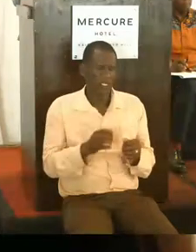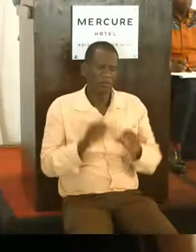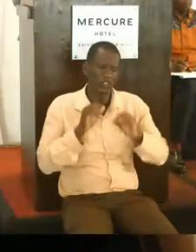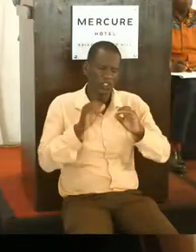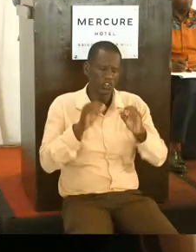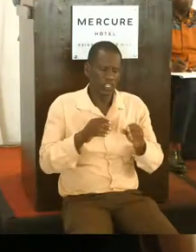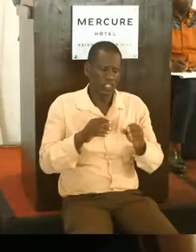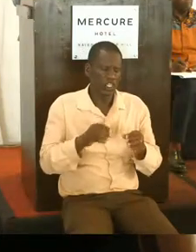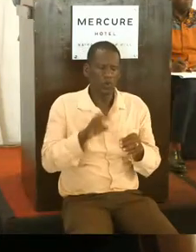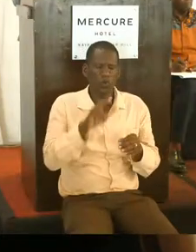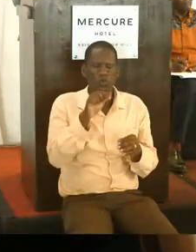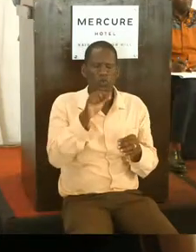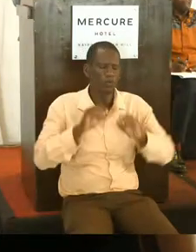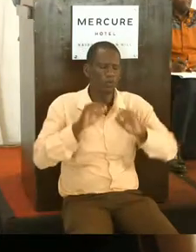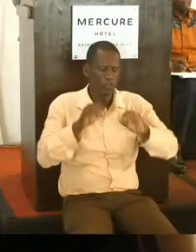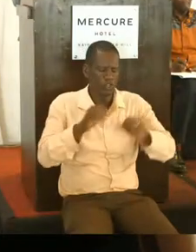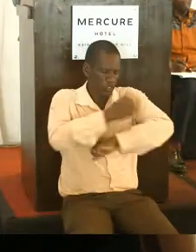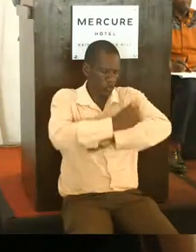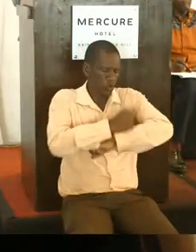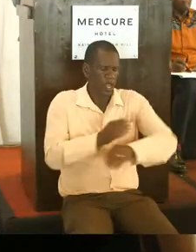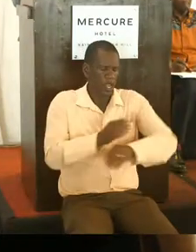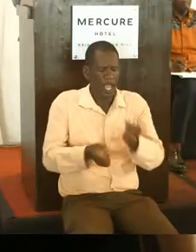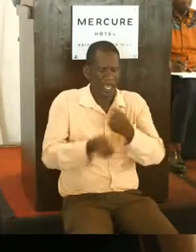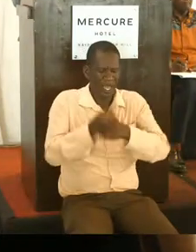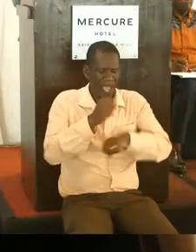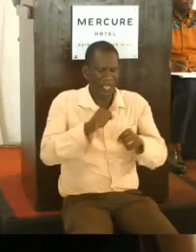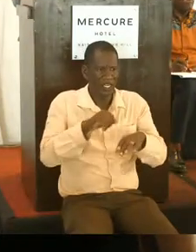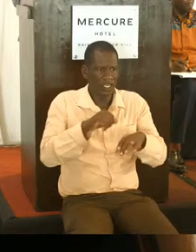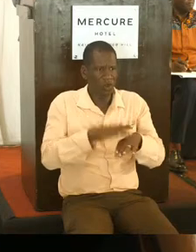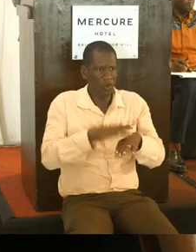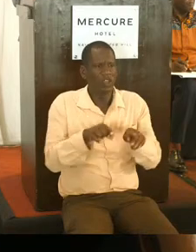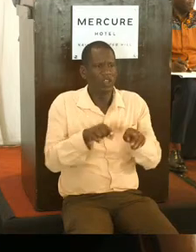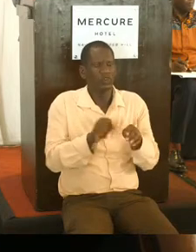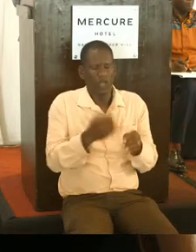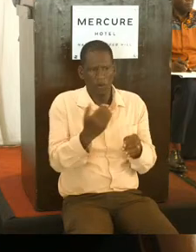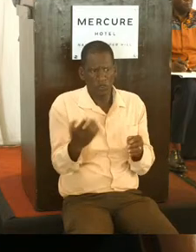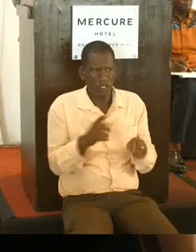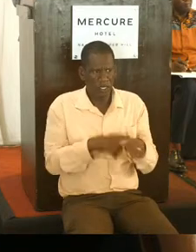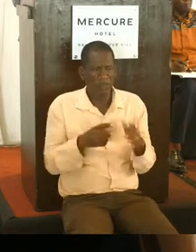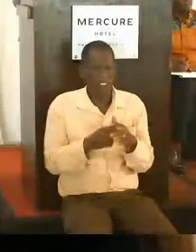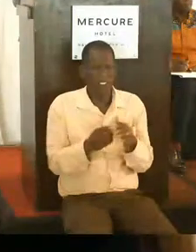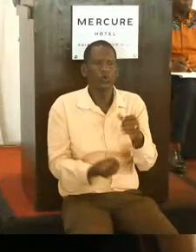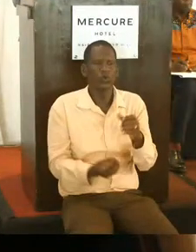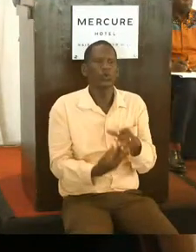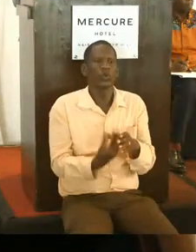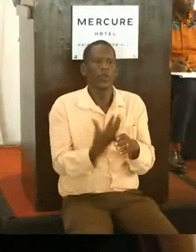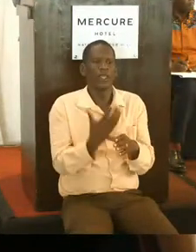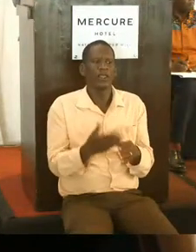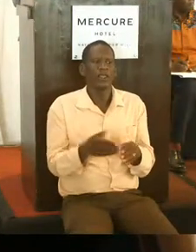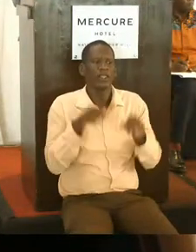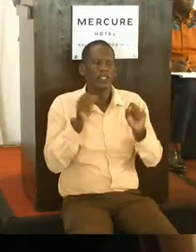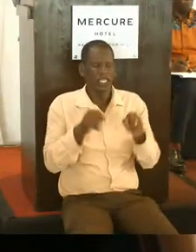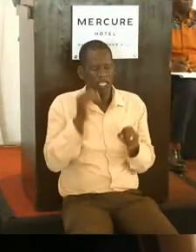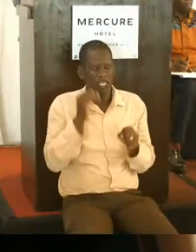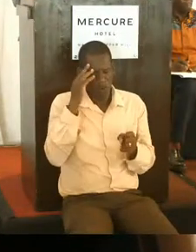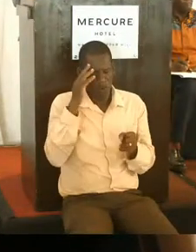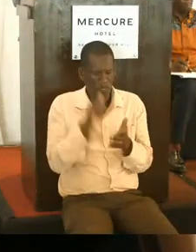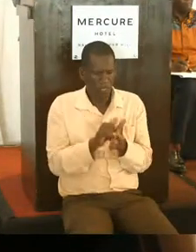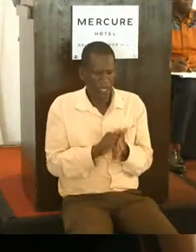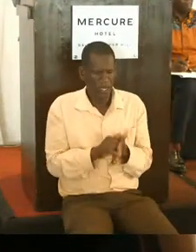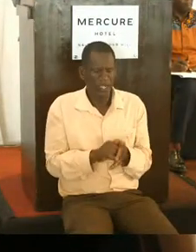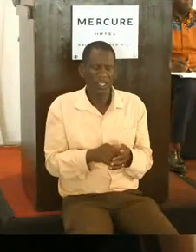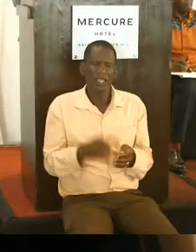schools and it can be acted upon so that our kids when they start growing up they get to know that